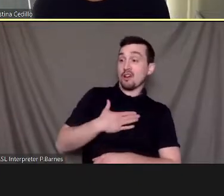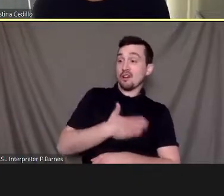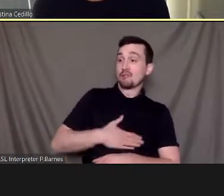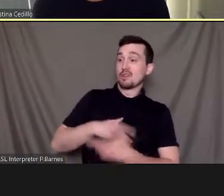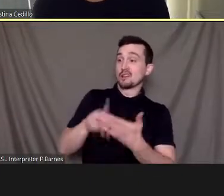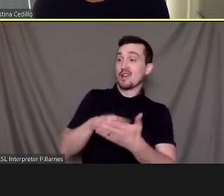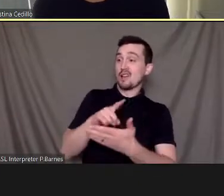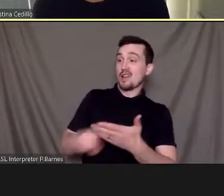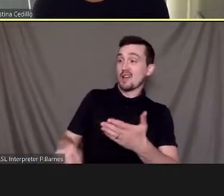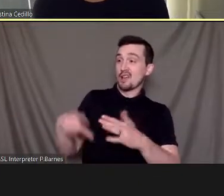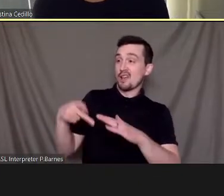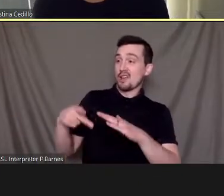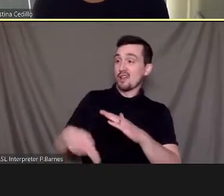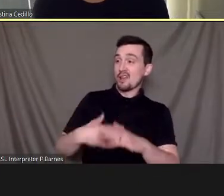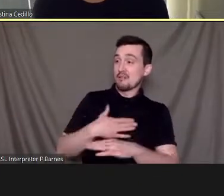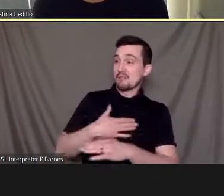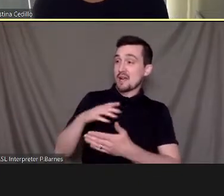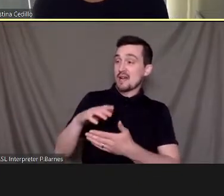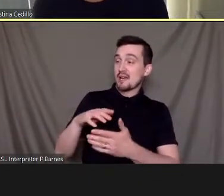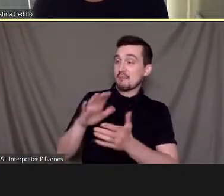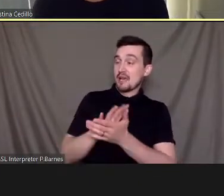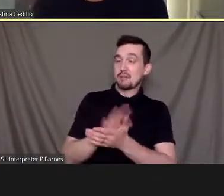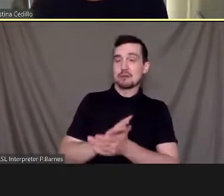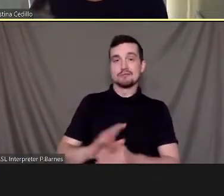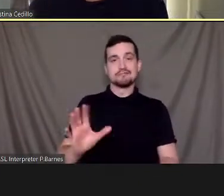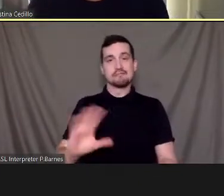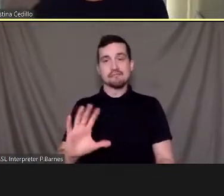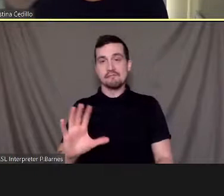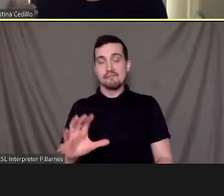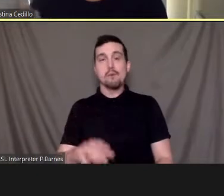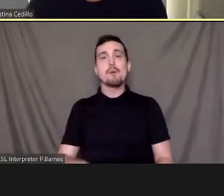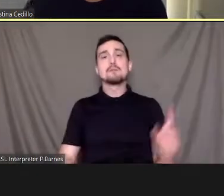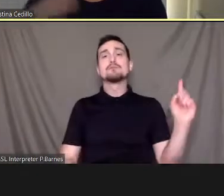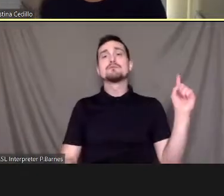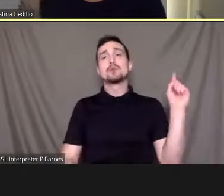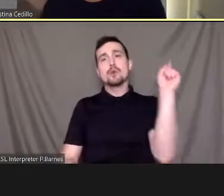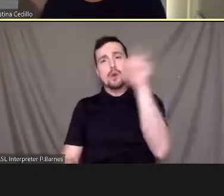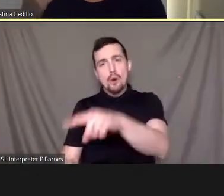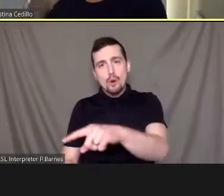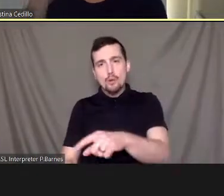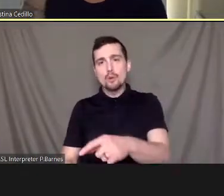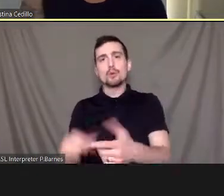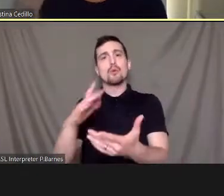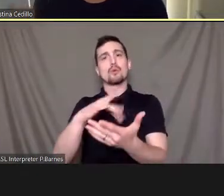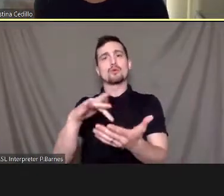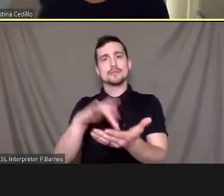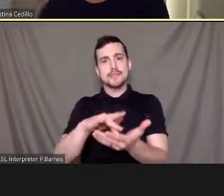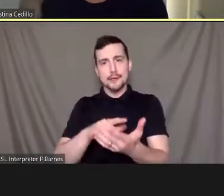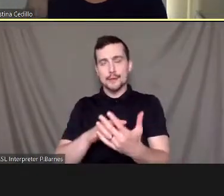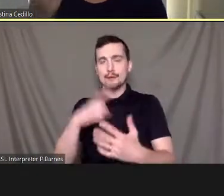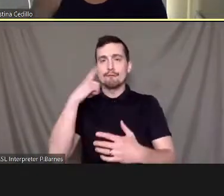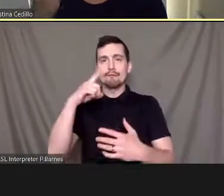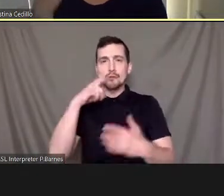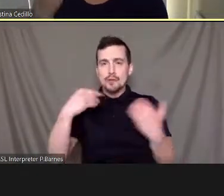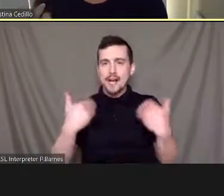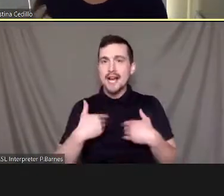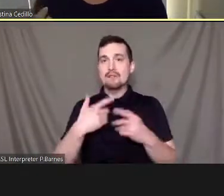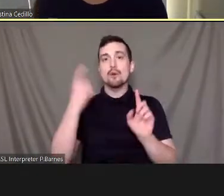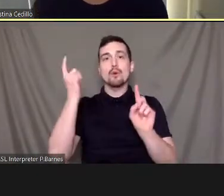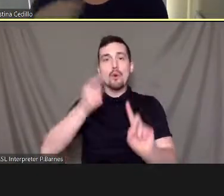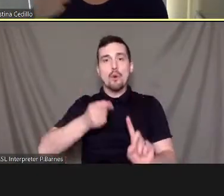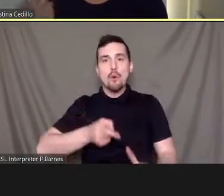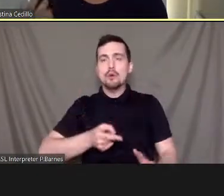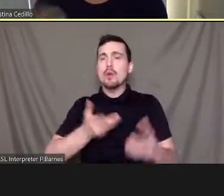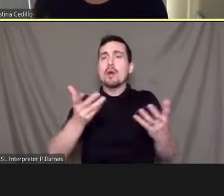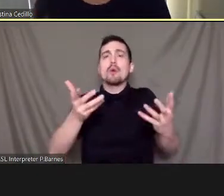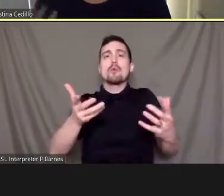But, you know, I always ask them, like, you know, you need to go there with a set of goals. What do you want to